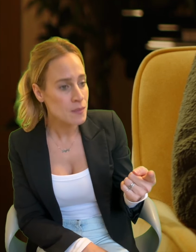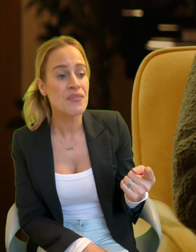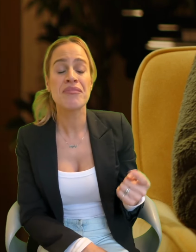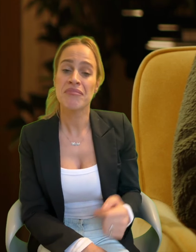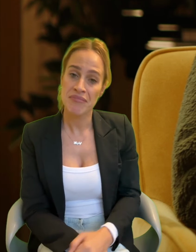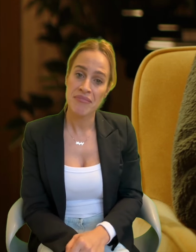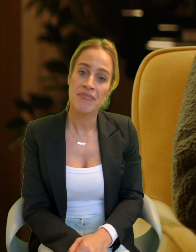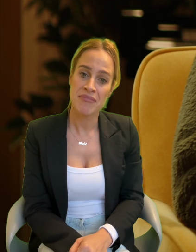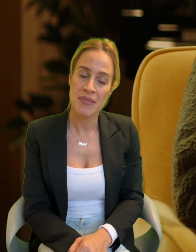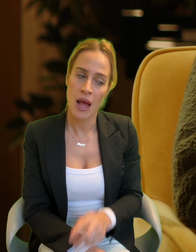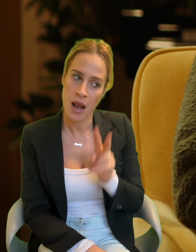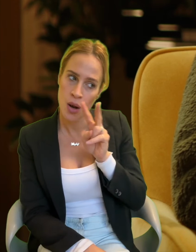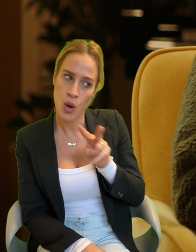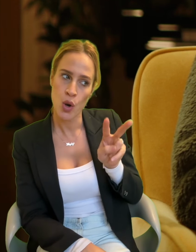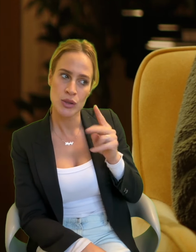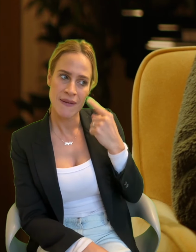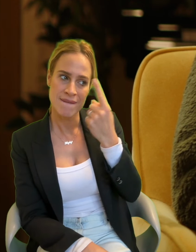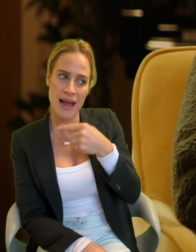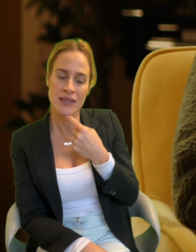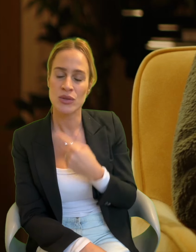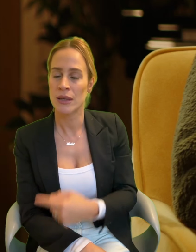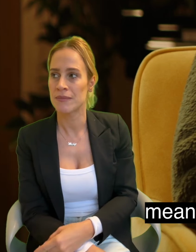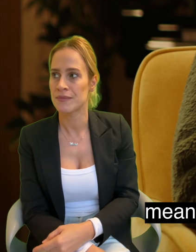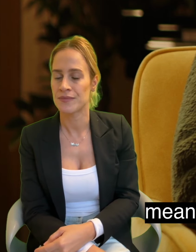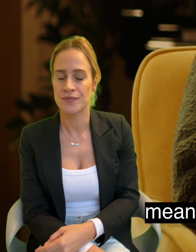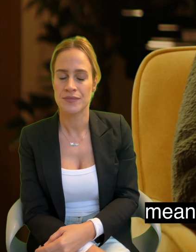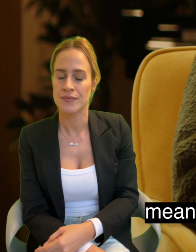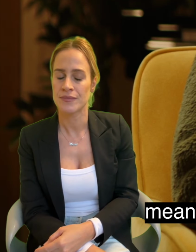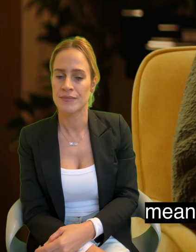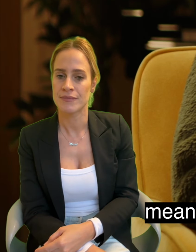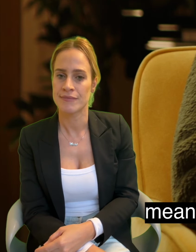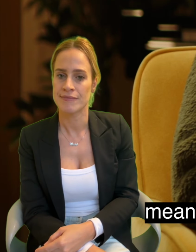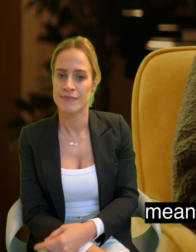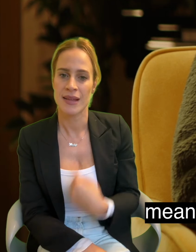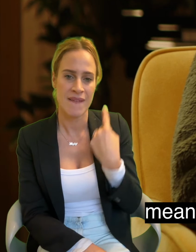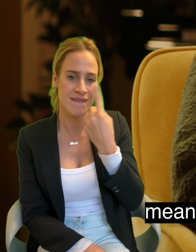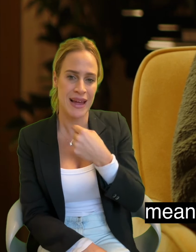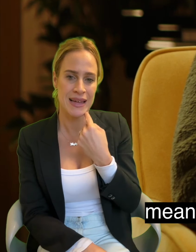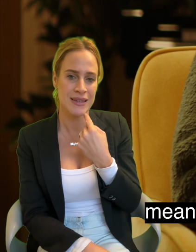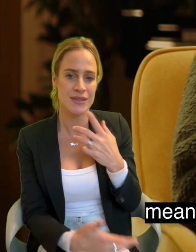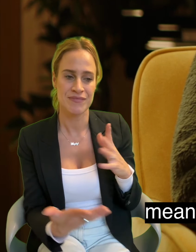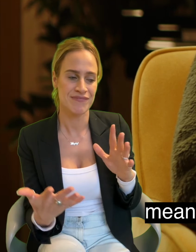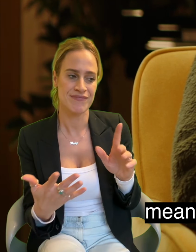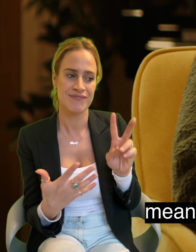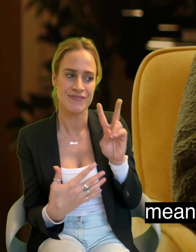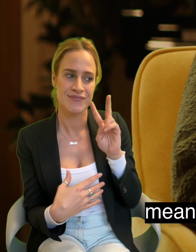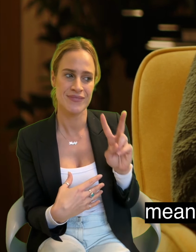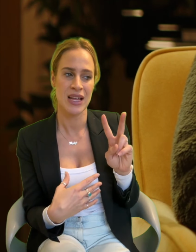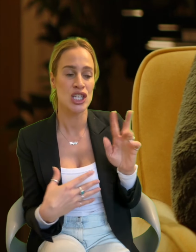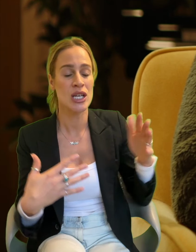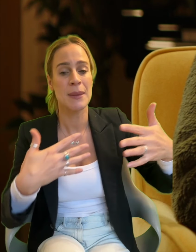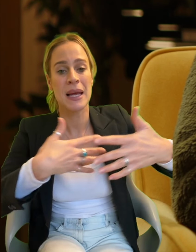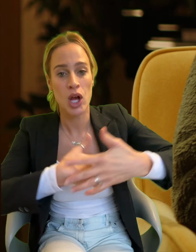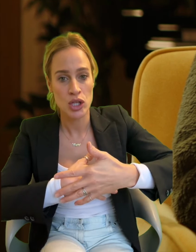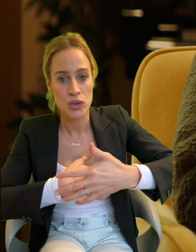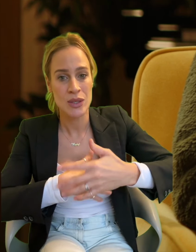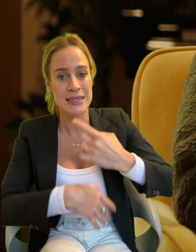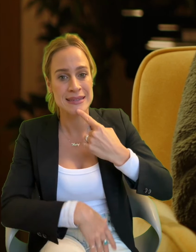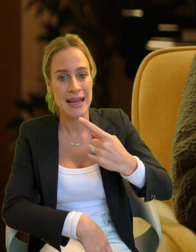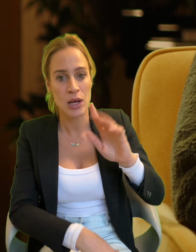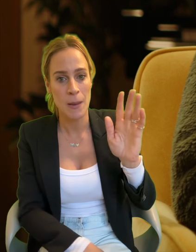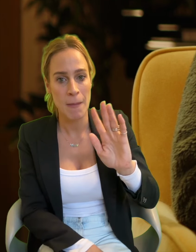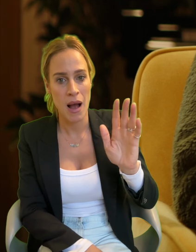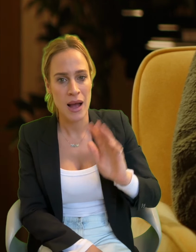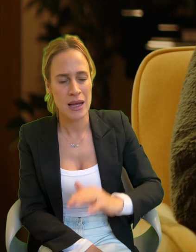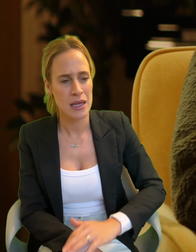yeah. And I looked in her face and I could see. And then she just gave me a big cuddle, big kiss and said goodbye. And I